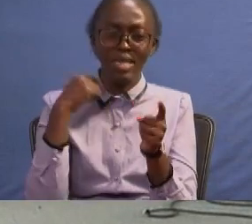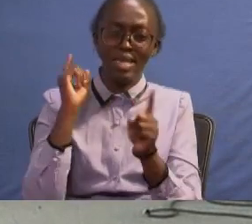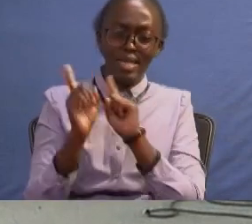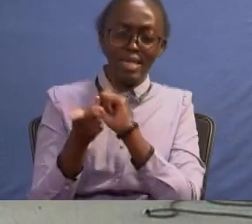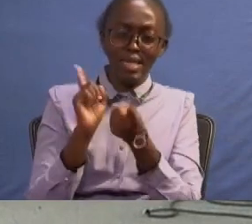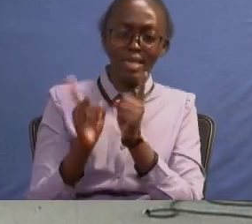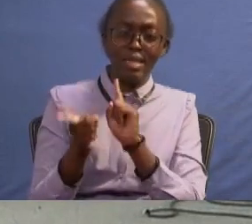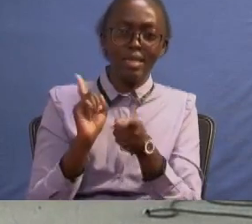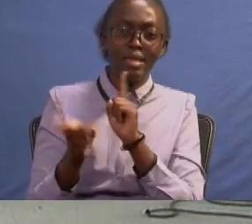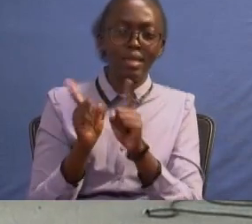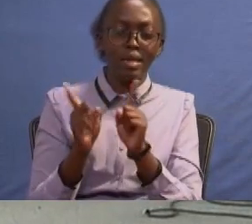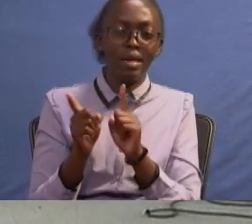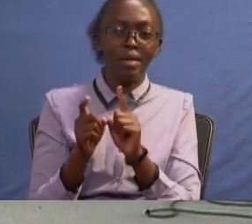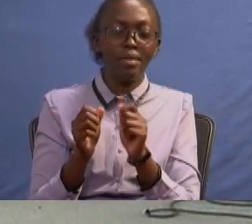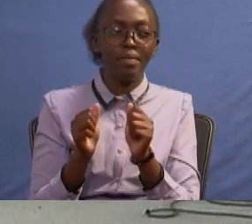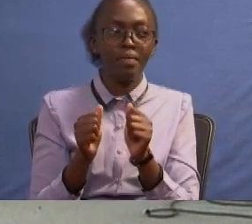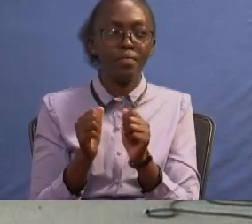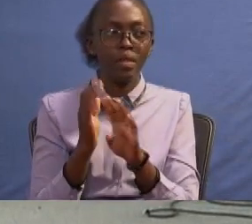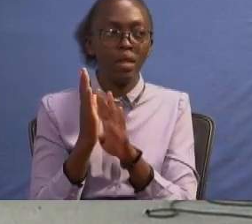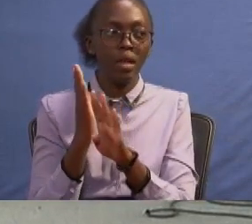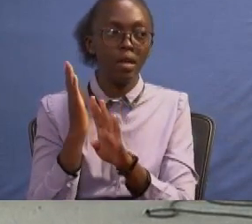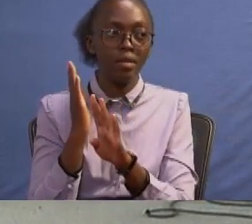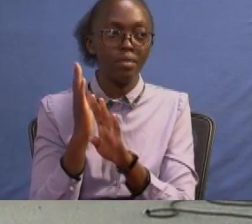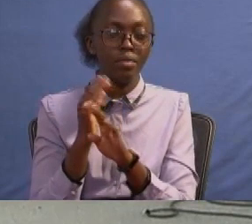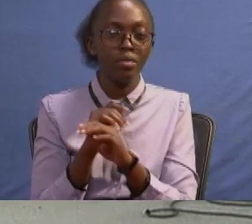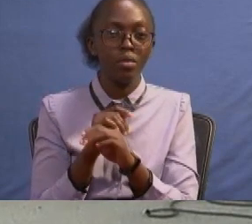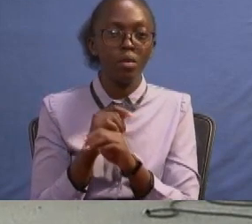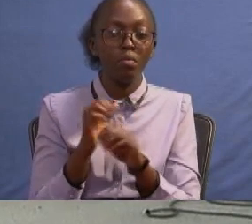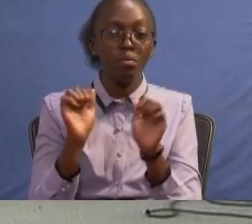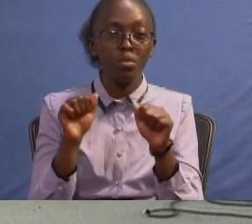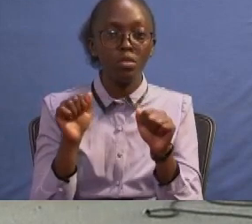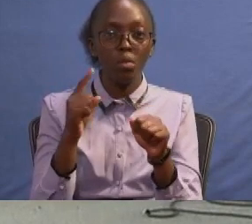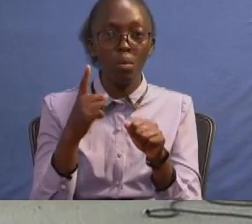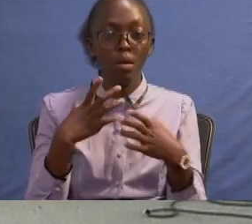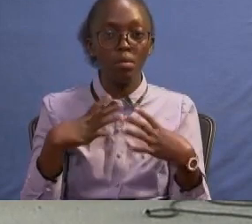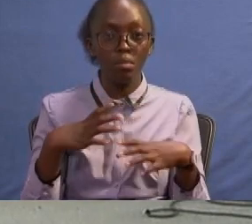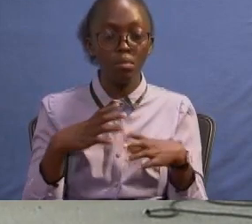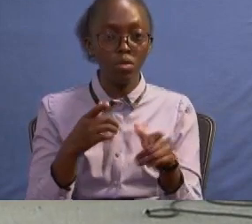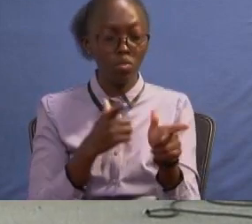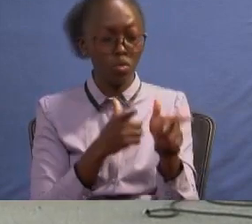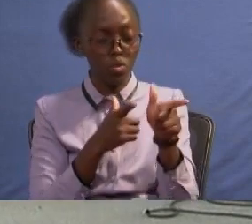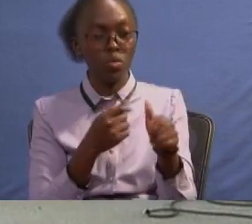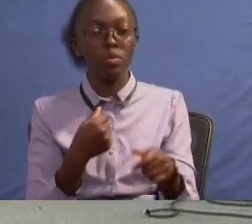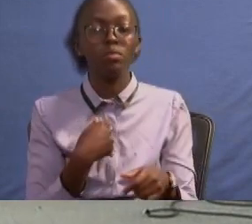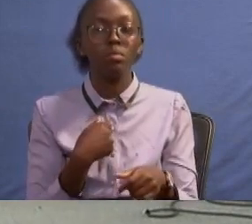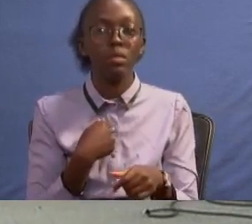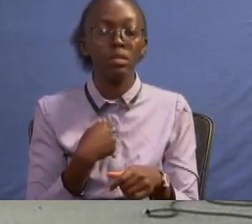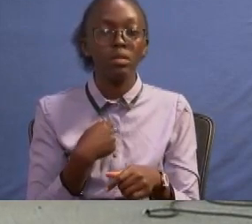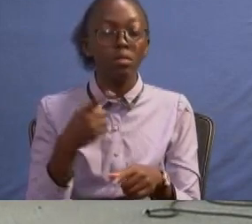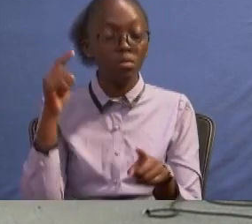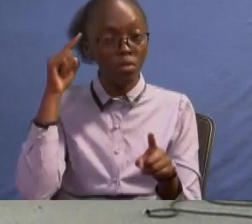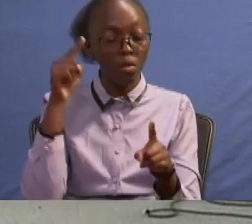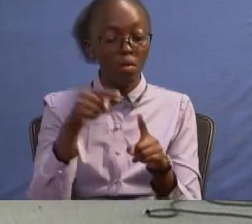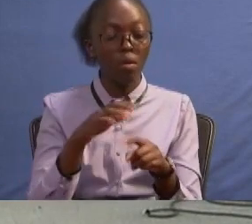directly in line with him so that somebody could shoot me. That was my mission.